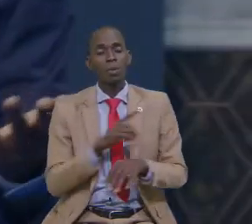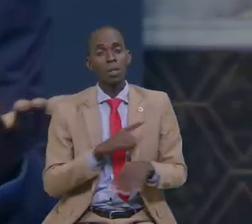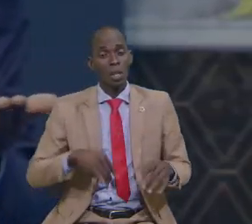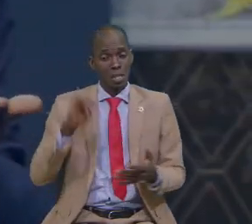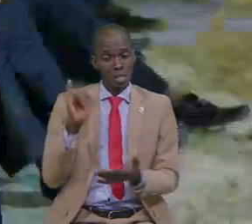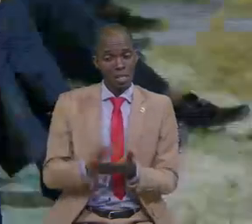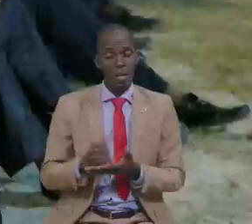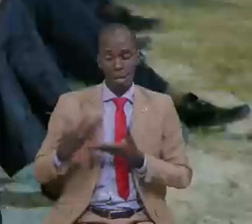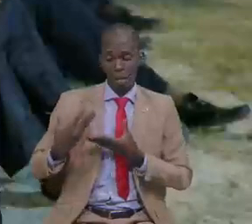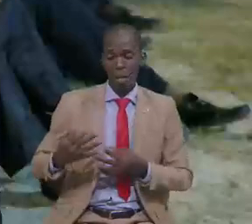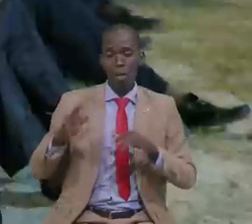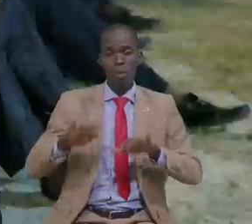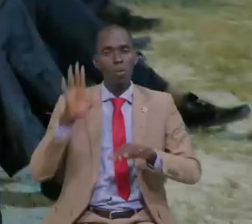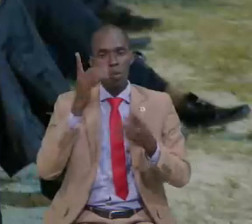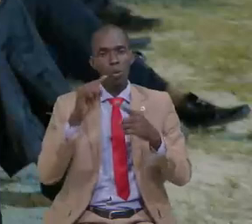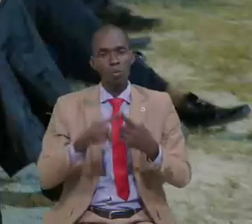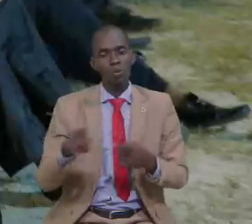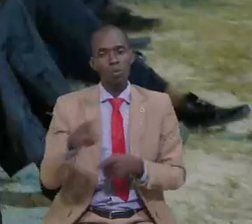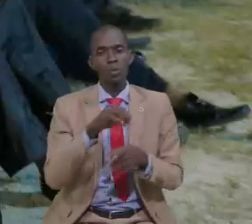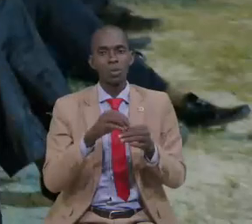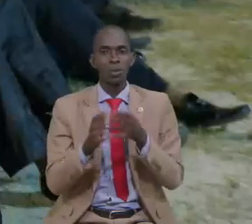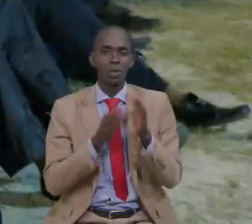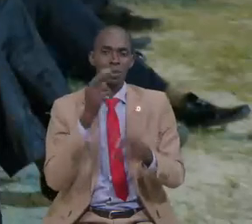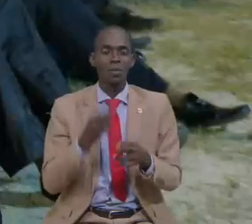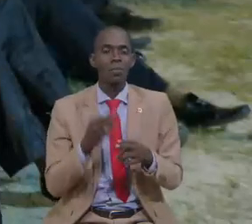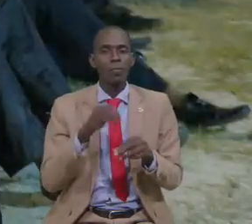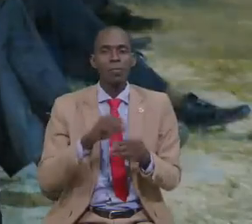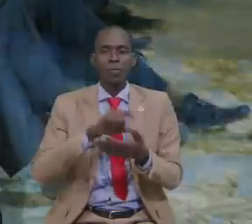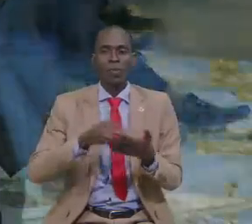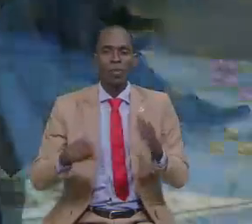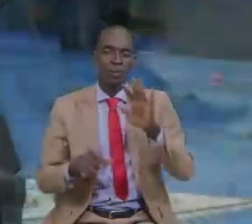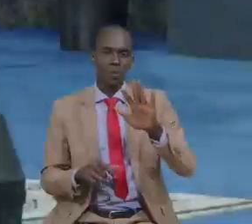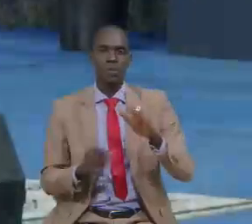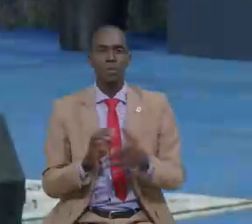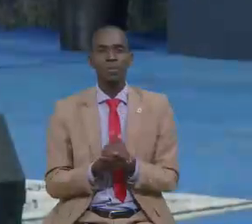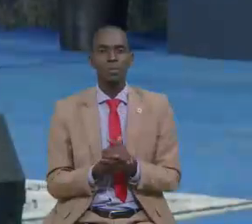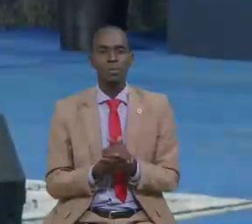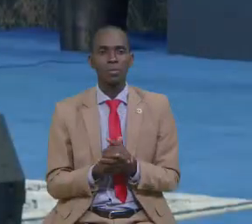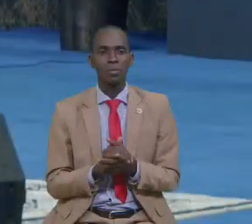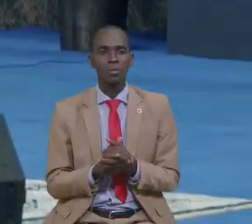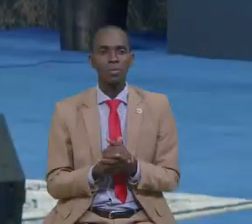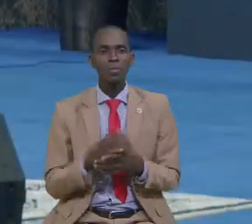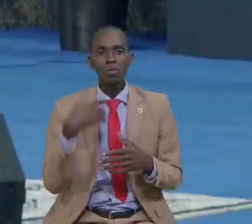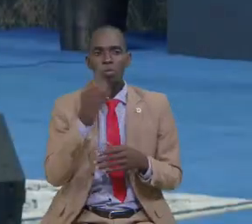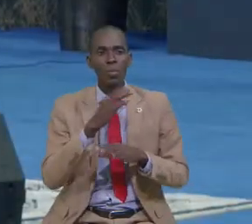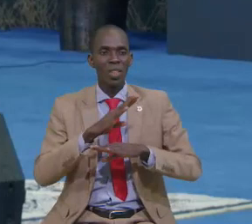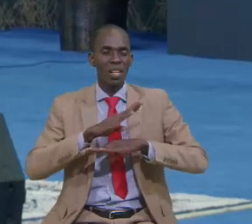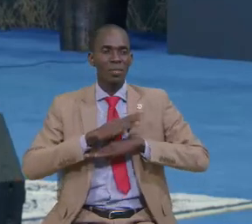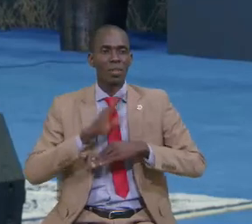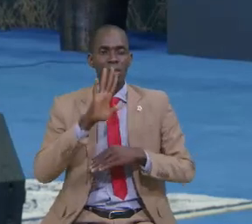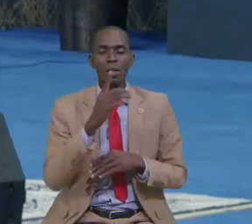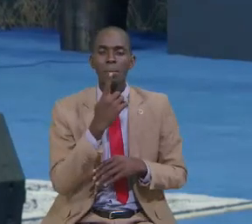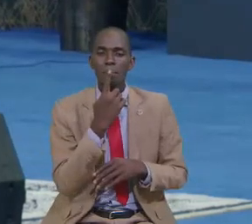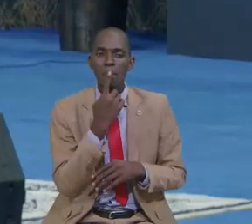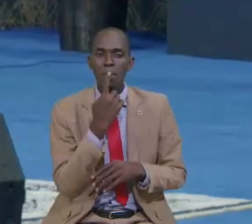mercy will come to you look at verse 5 it was five who satisfies thy mouth